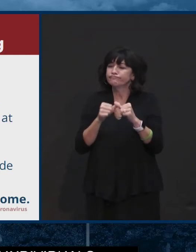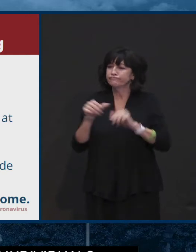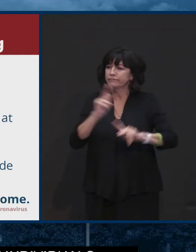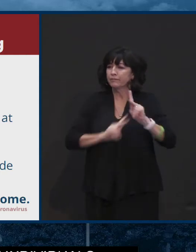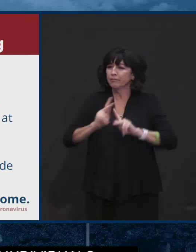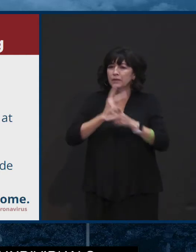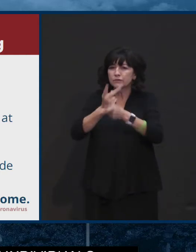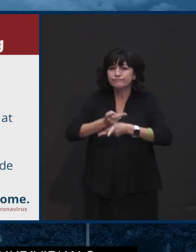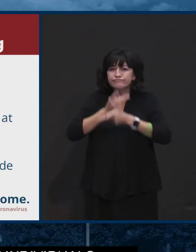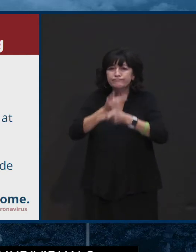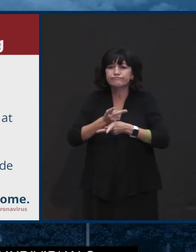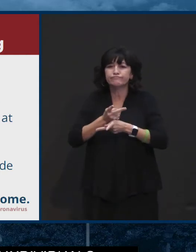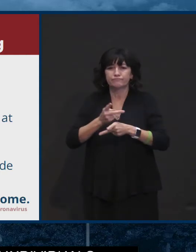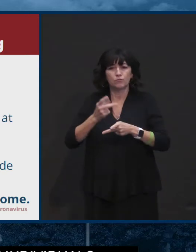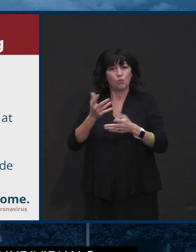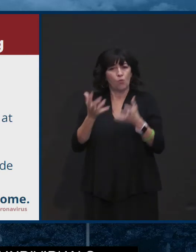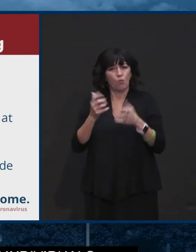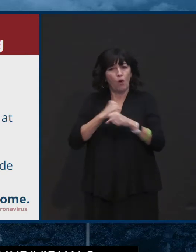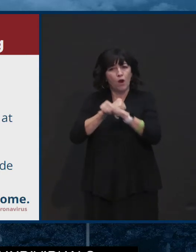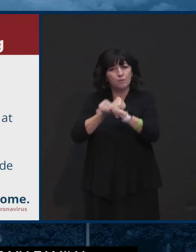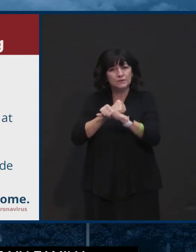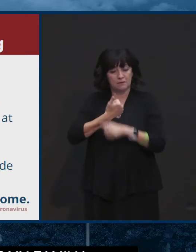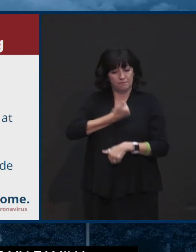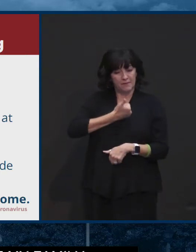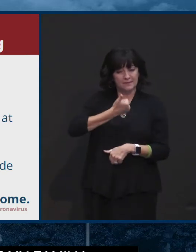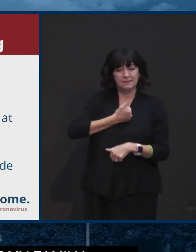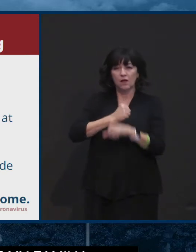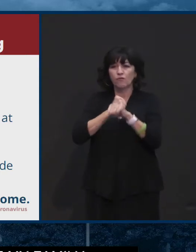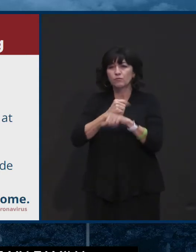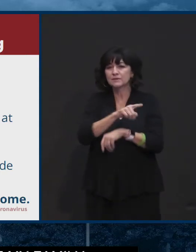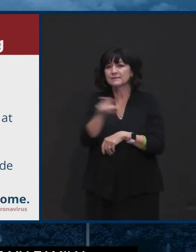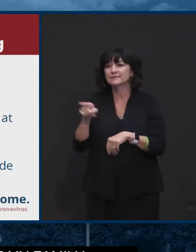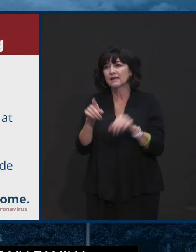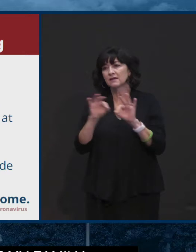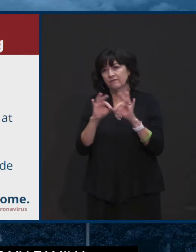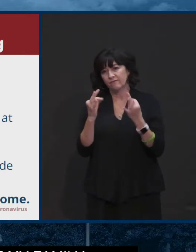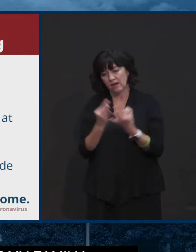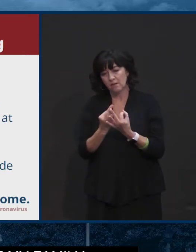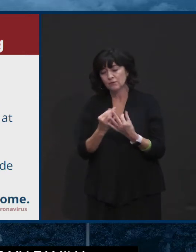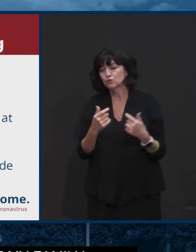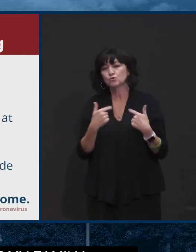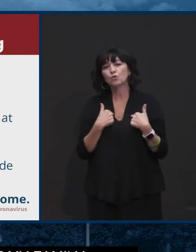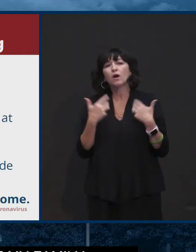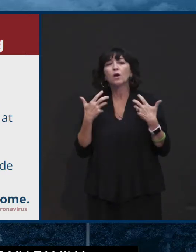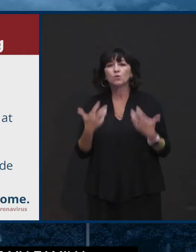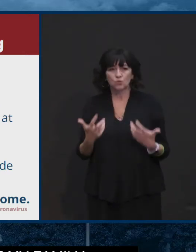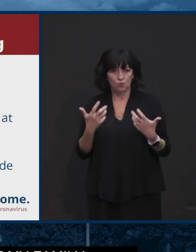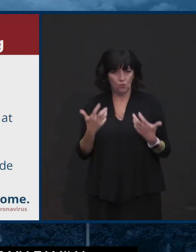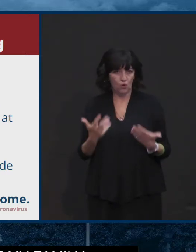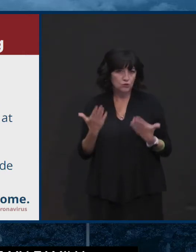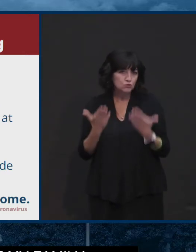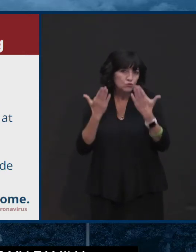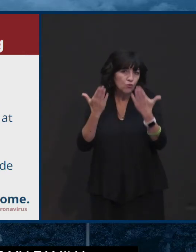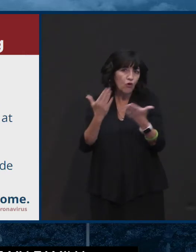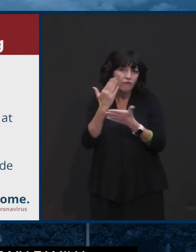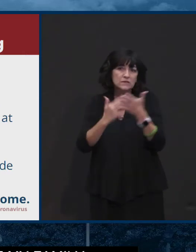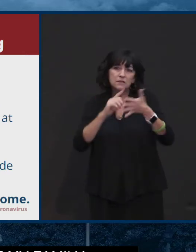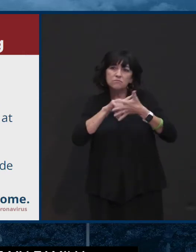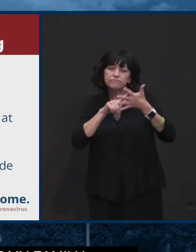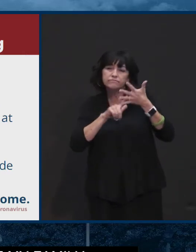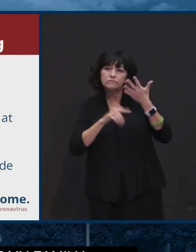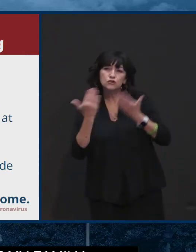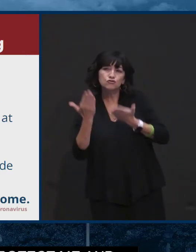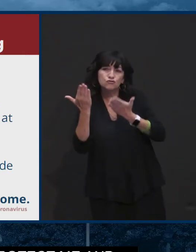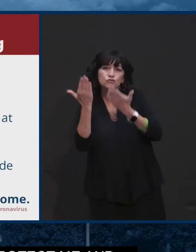will protect me and also protect my family members? And so I wanted to take the opportunity today to offer some suggestions, again, for